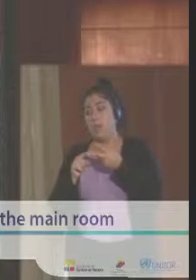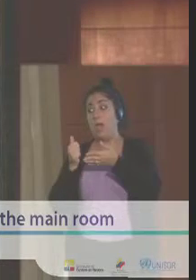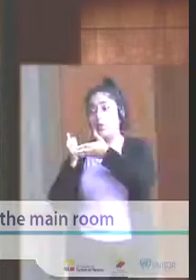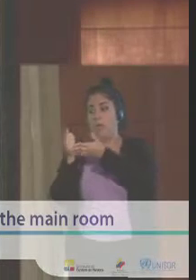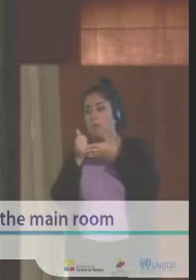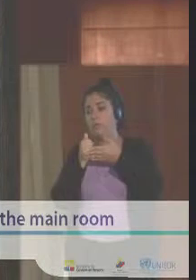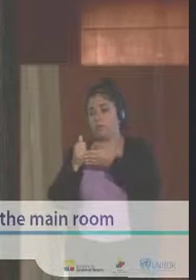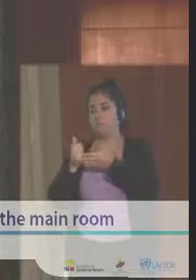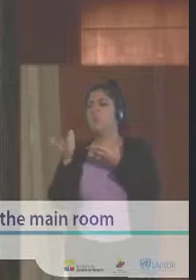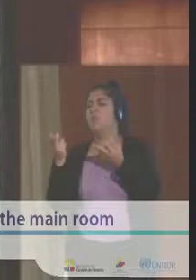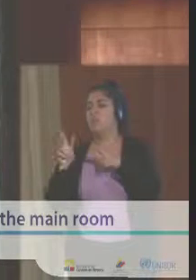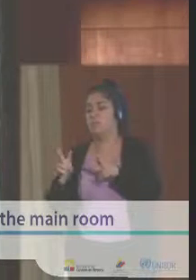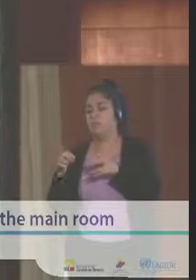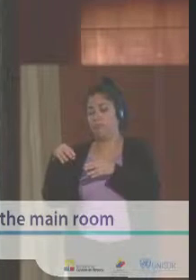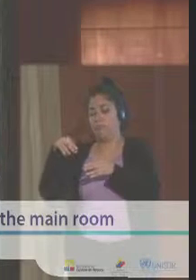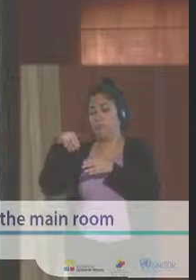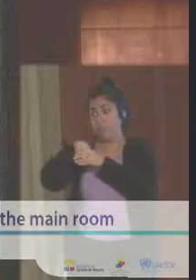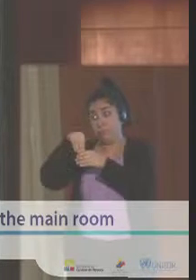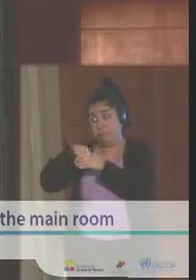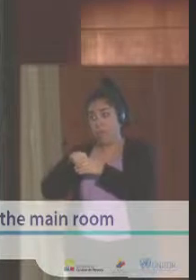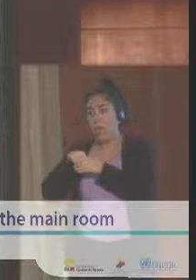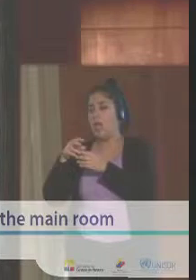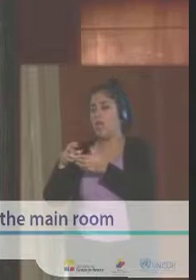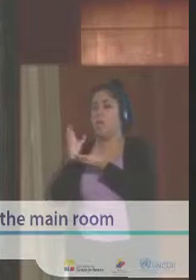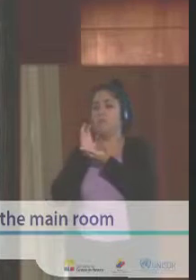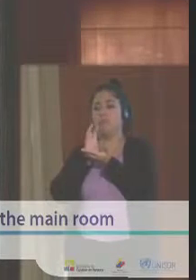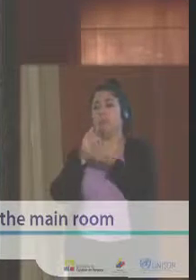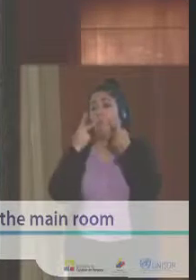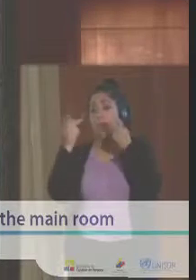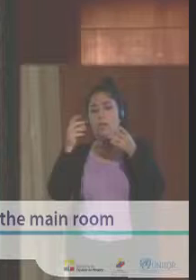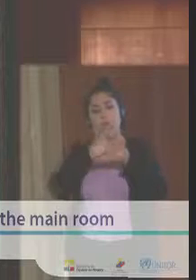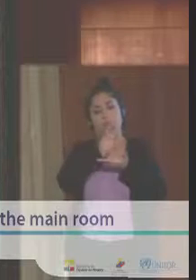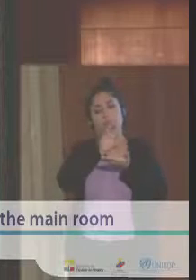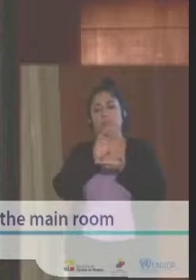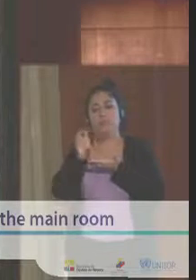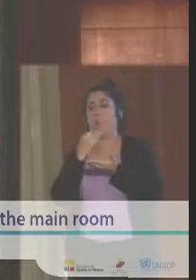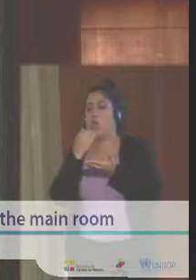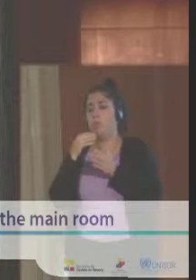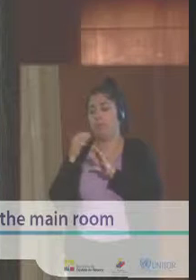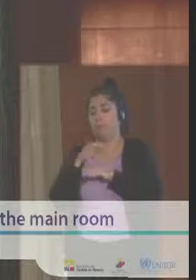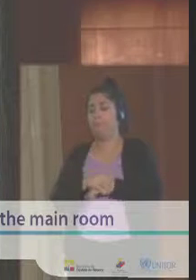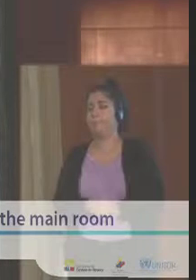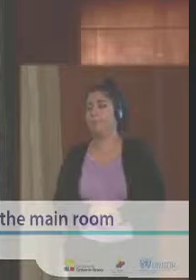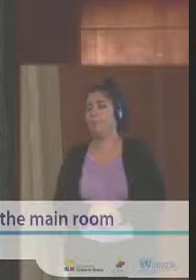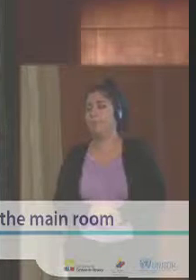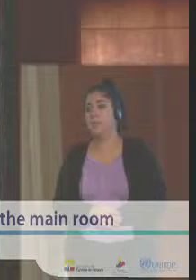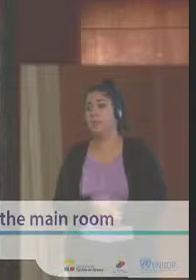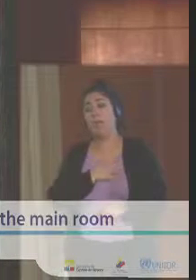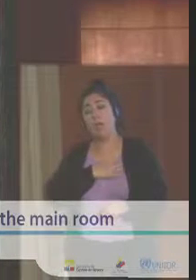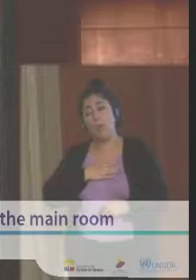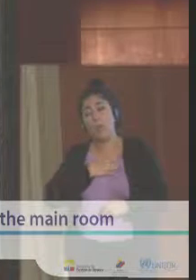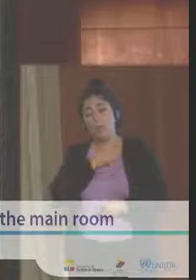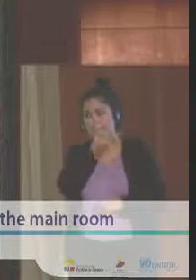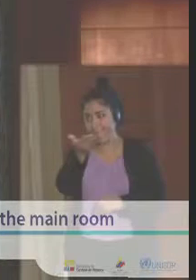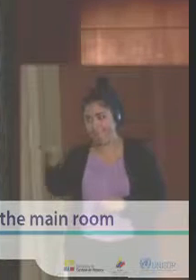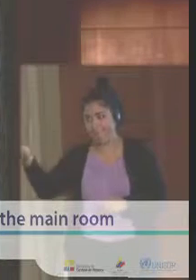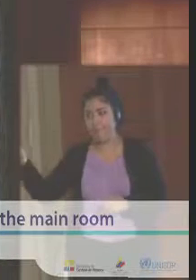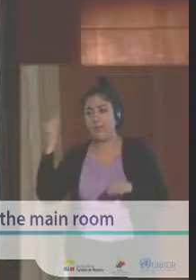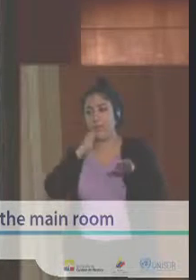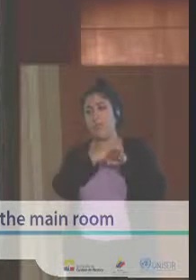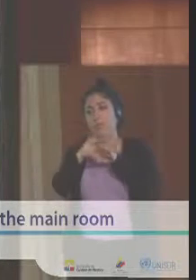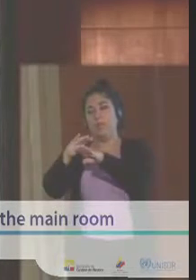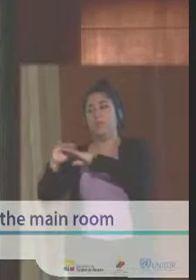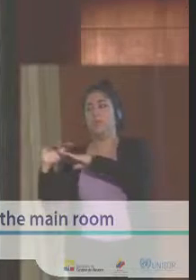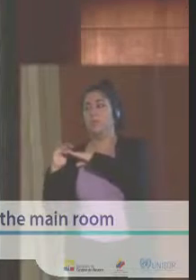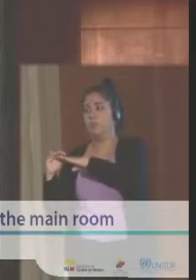risk management and climate change. I also would like